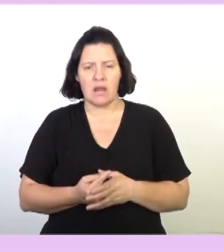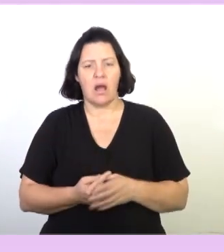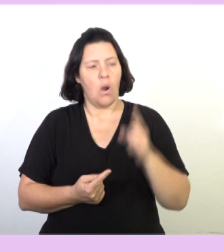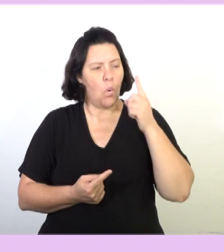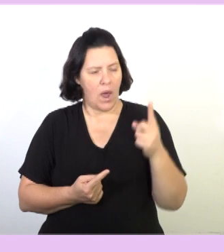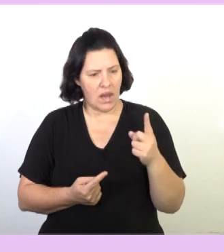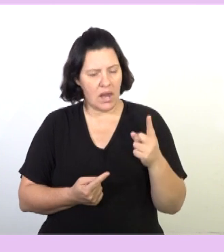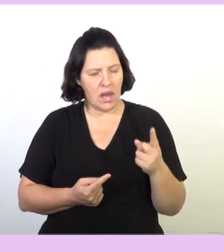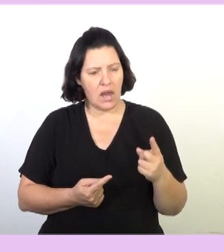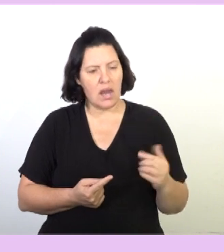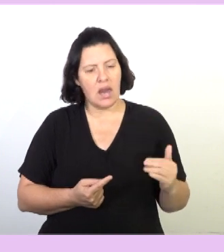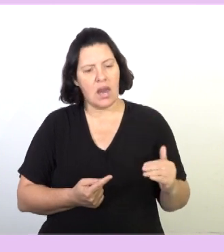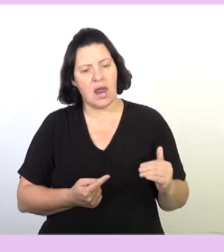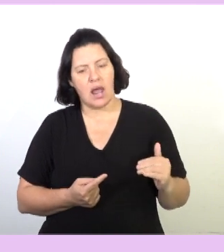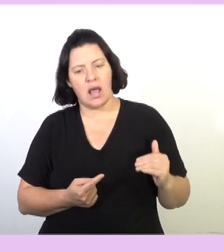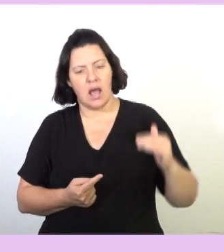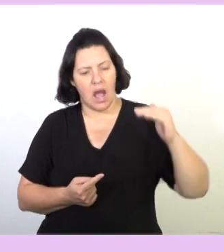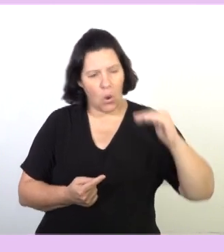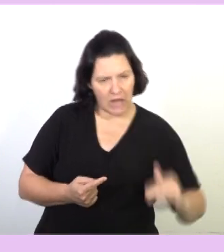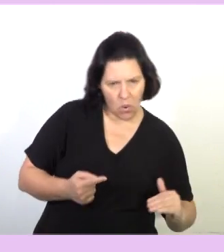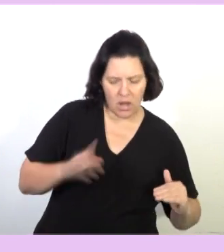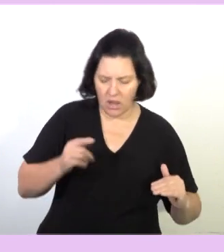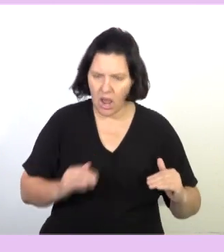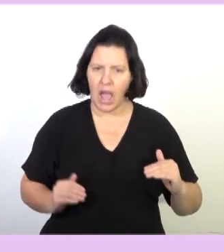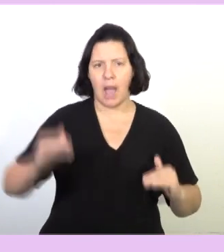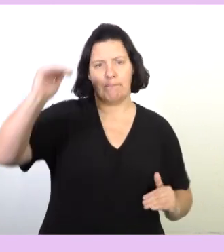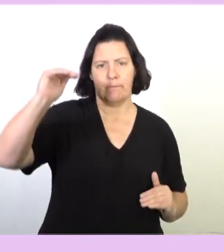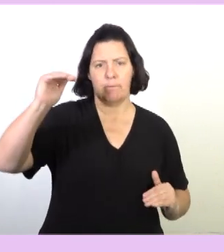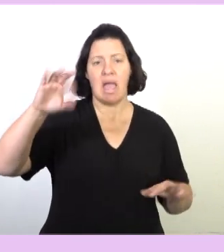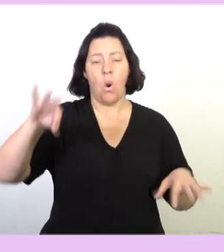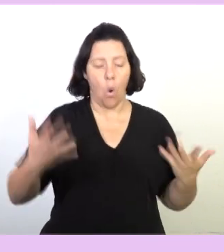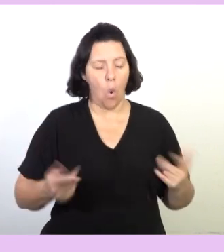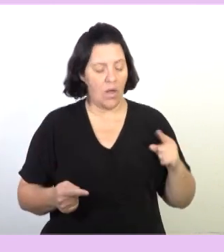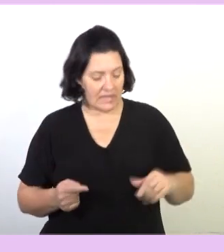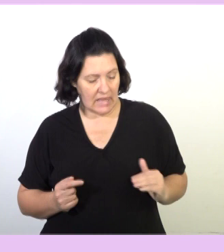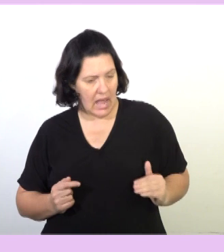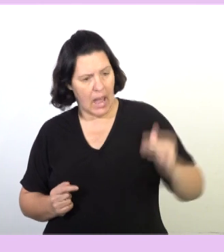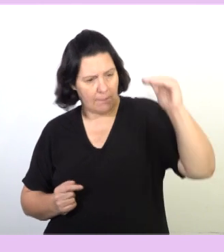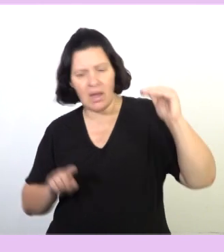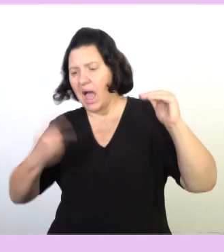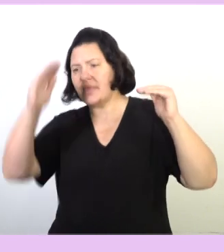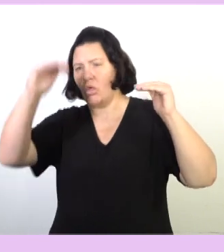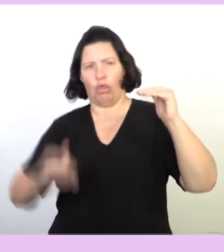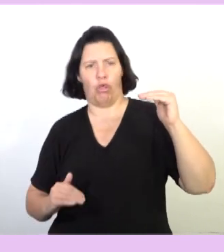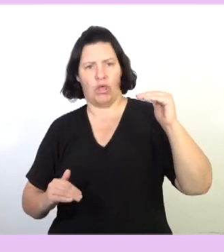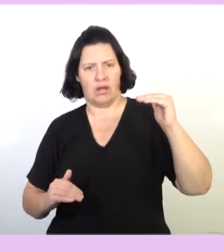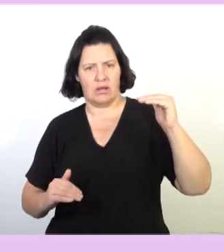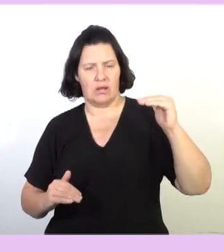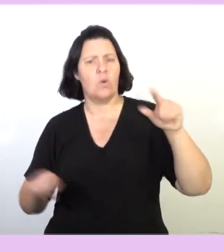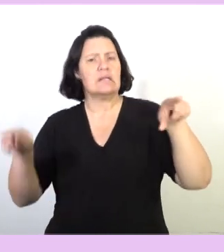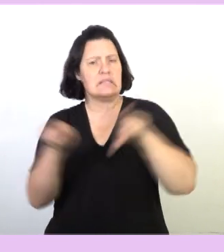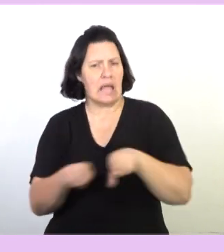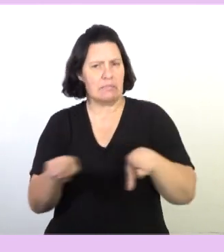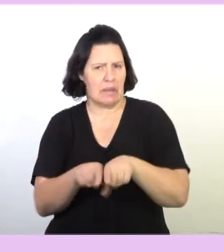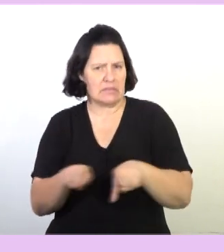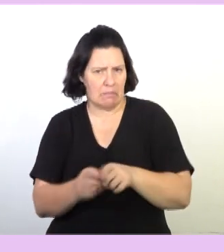one quantity decreases, the other increases, or as one quantity increases, the other one decreases with